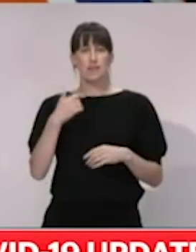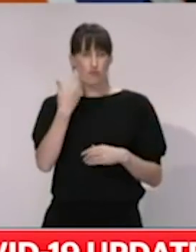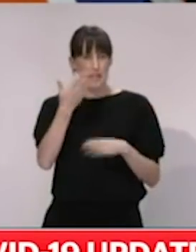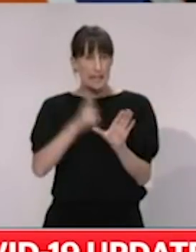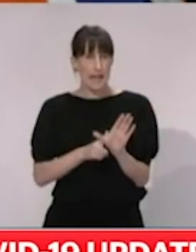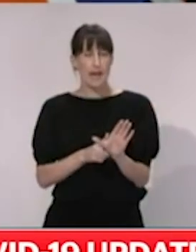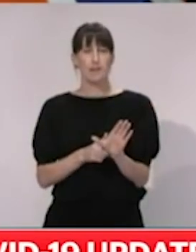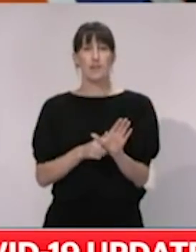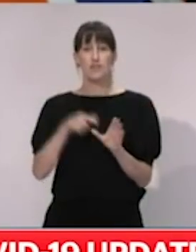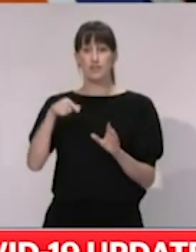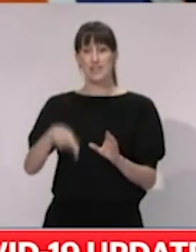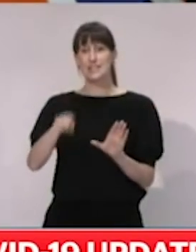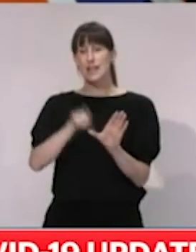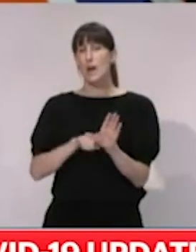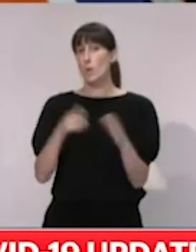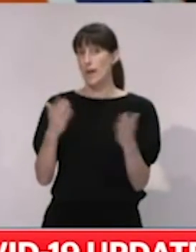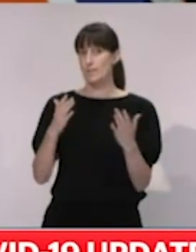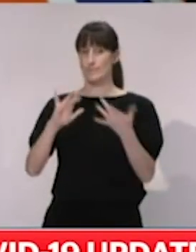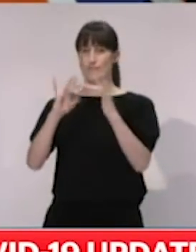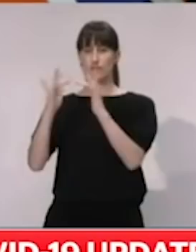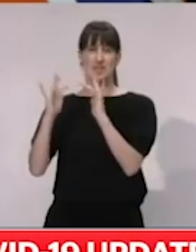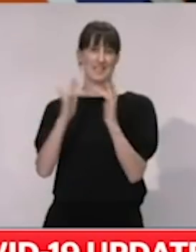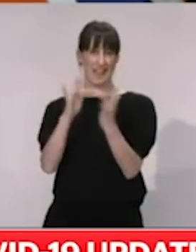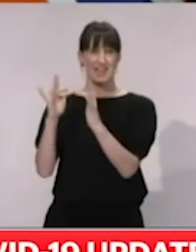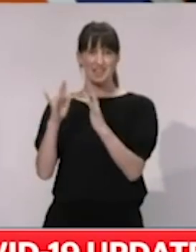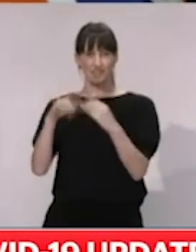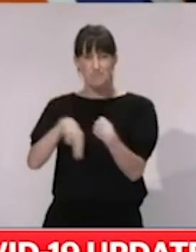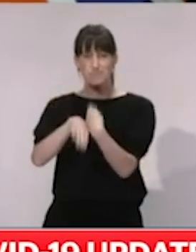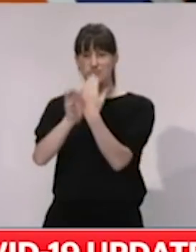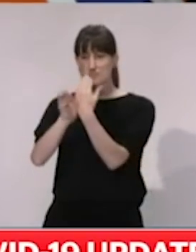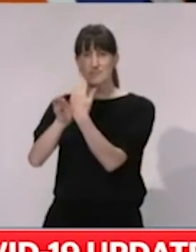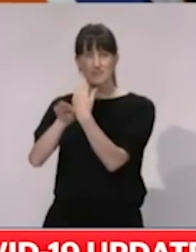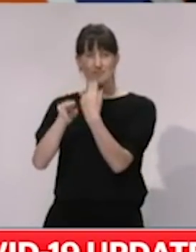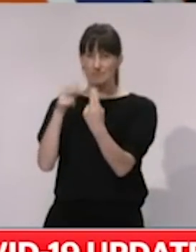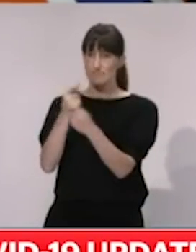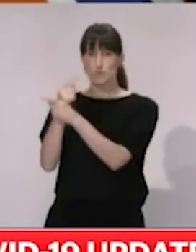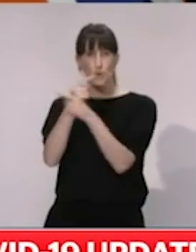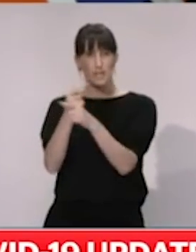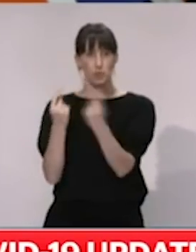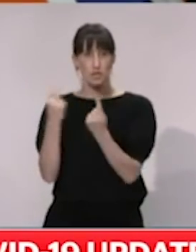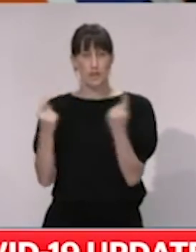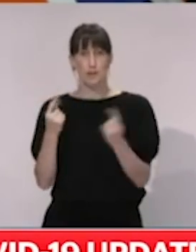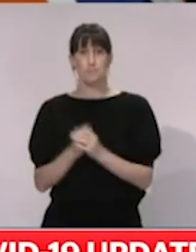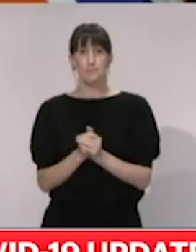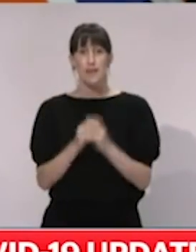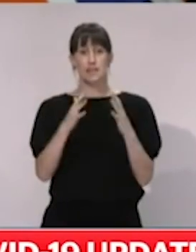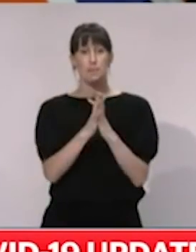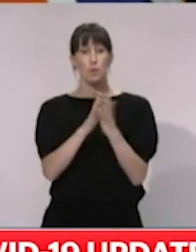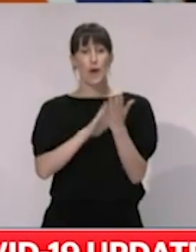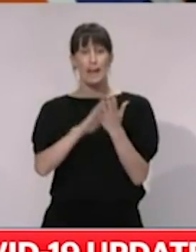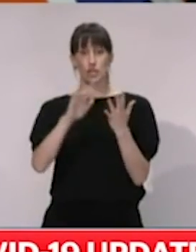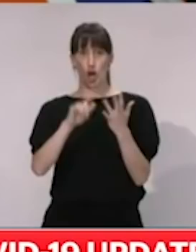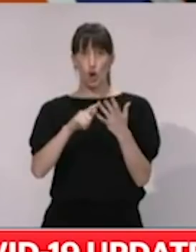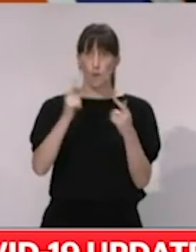and over sessions over a couple of days. I'm looking forward to hearing from the WHO Director General, Dr.